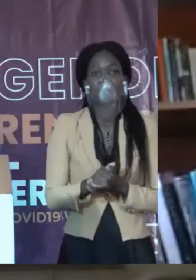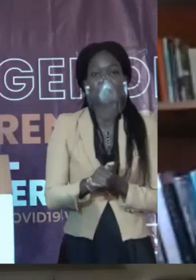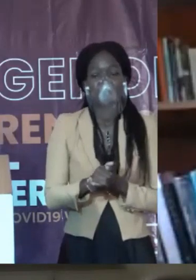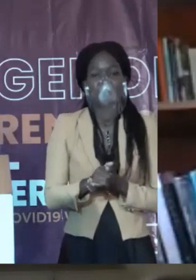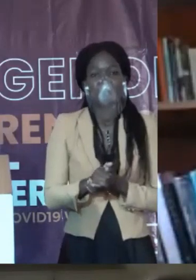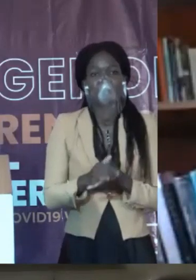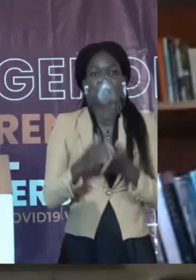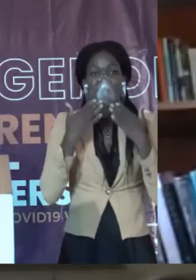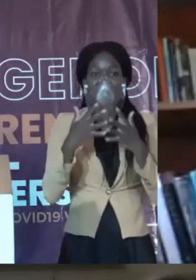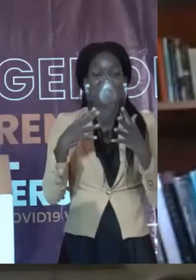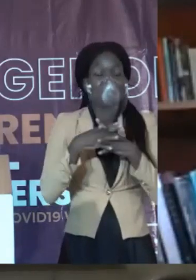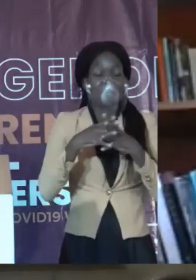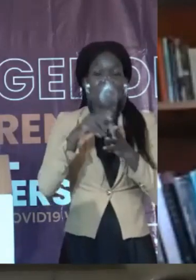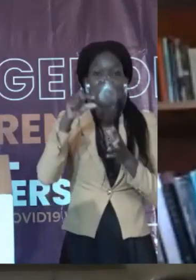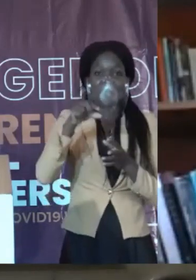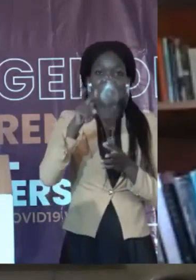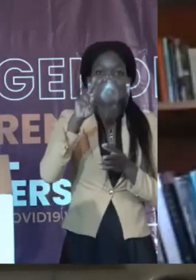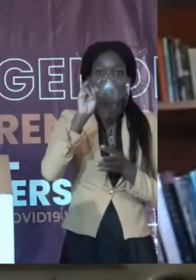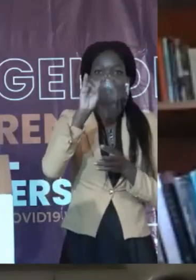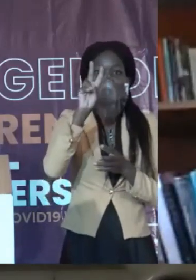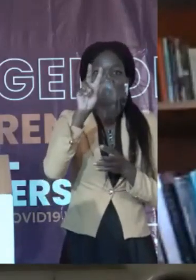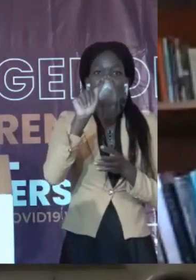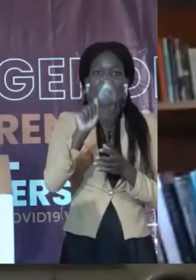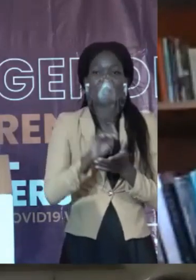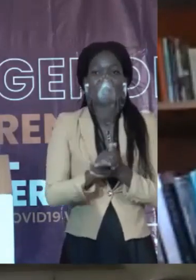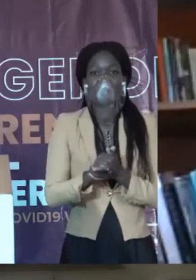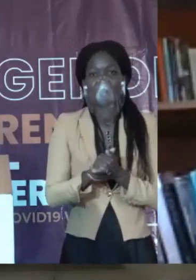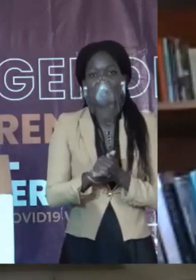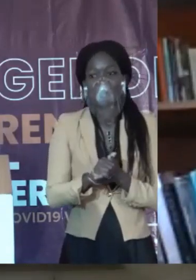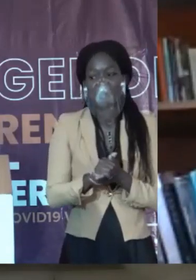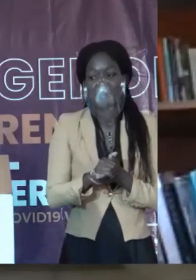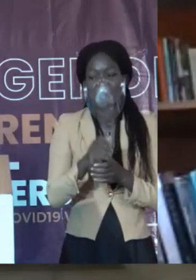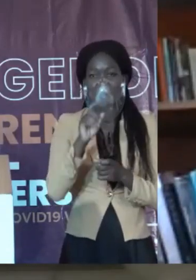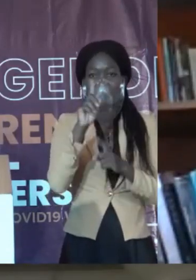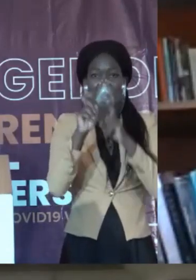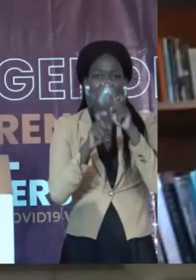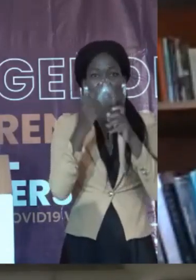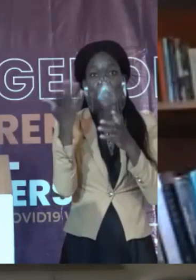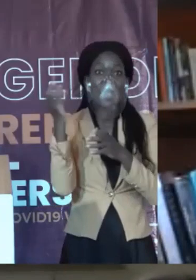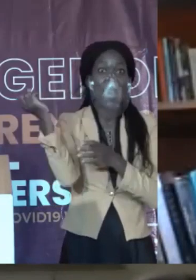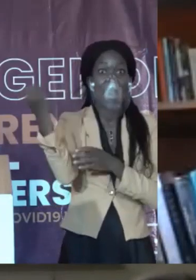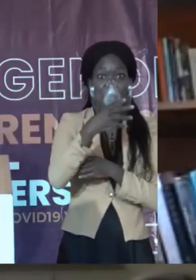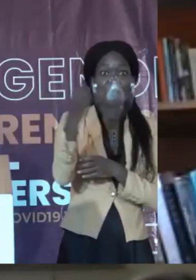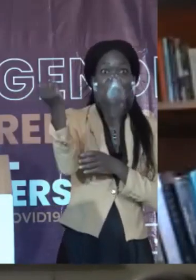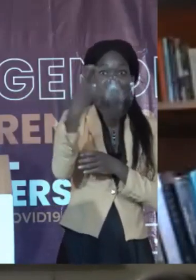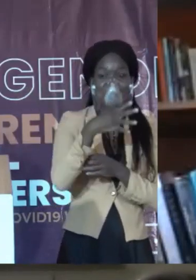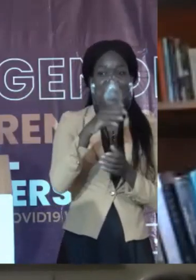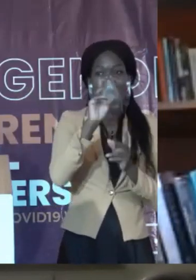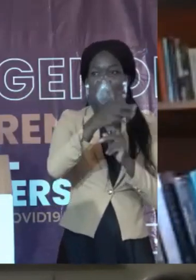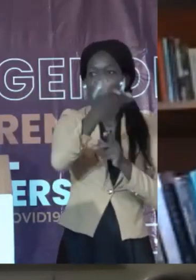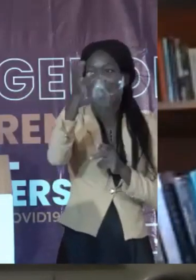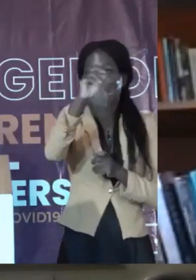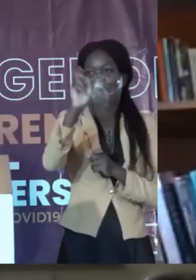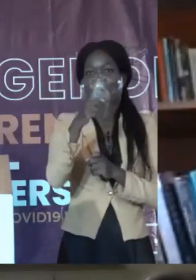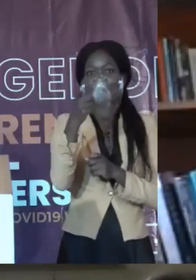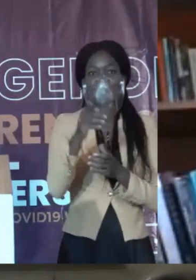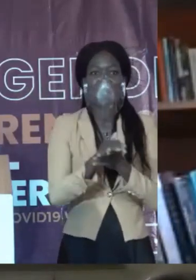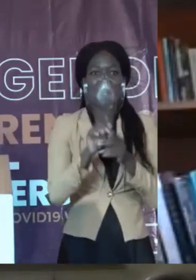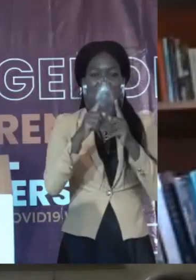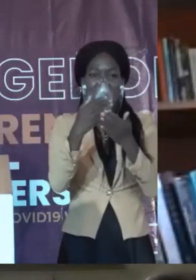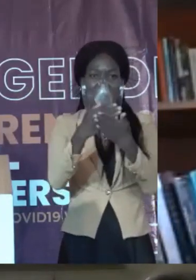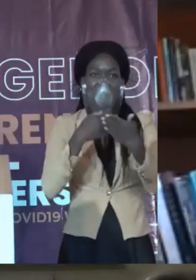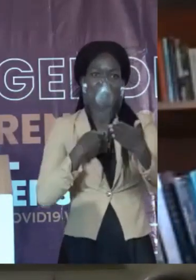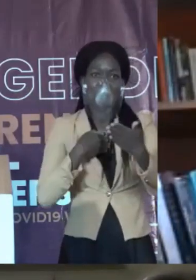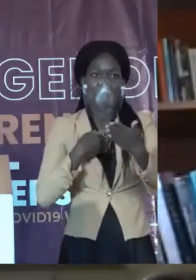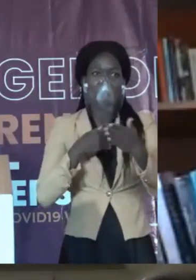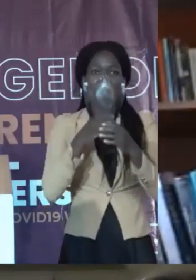Thank you, Quiver. There are a number of questions also that have come from the audience, but before we go into those, I wanted Pamela to